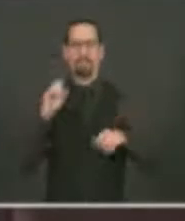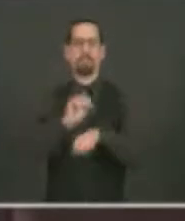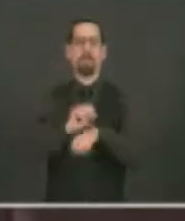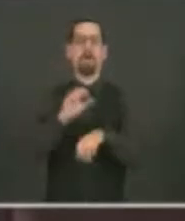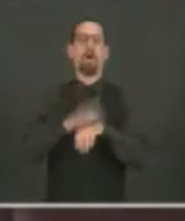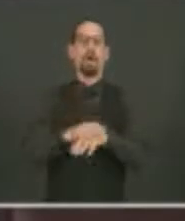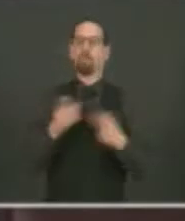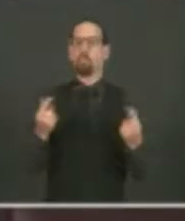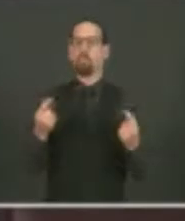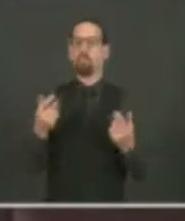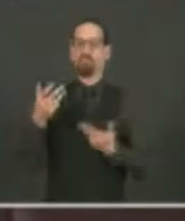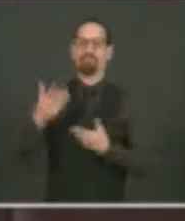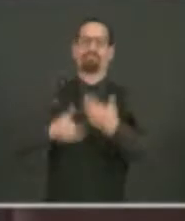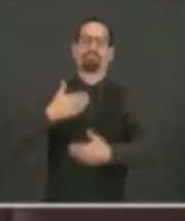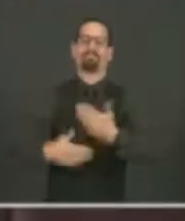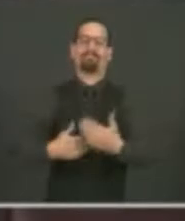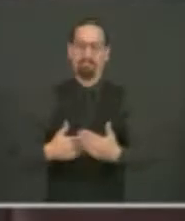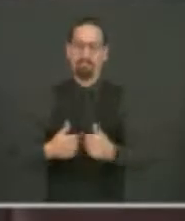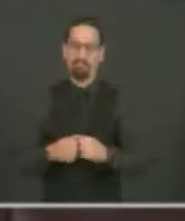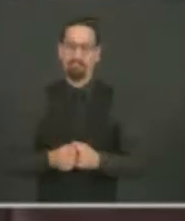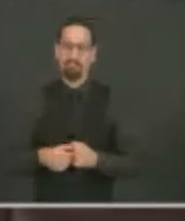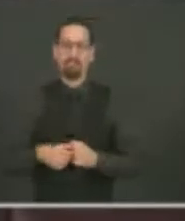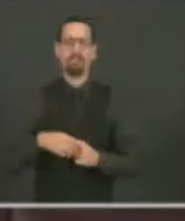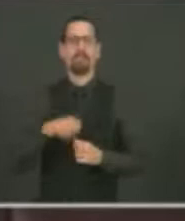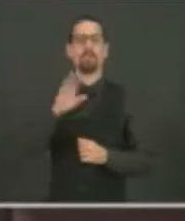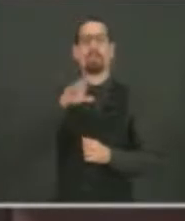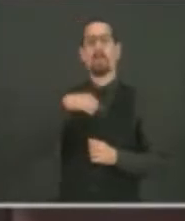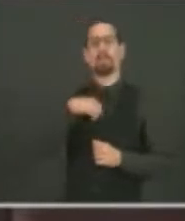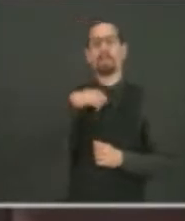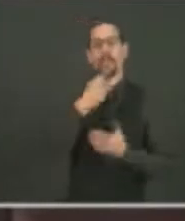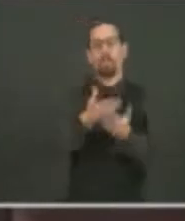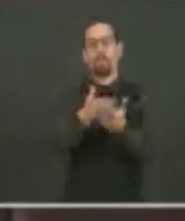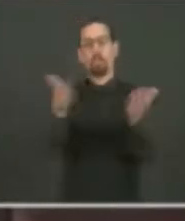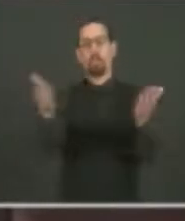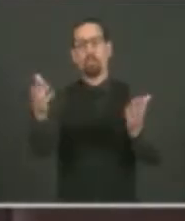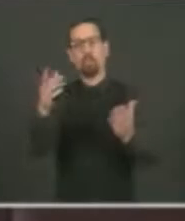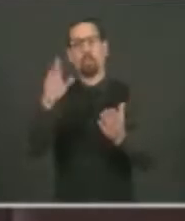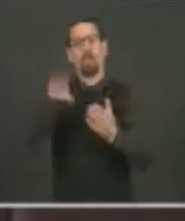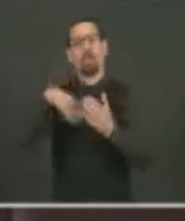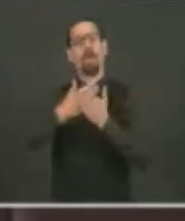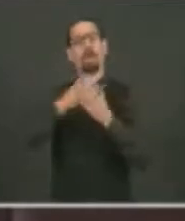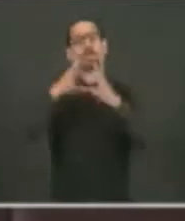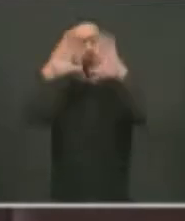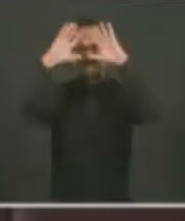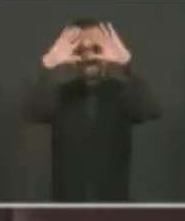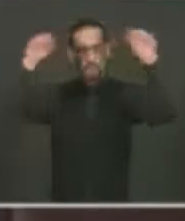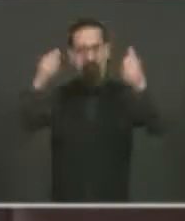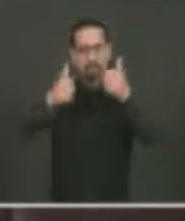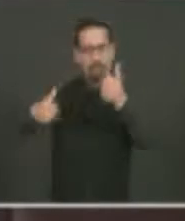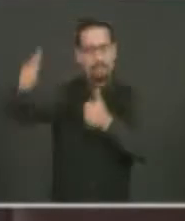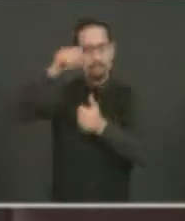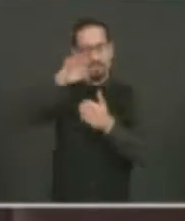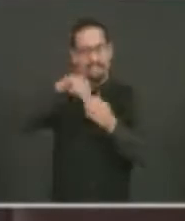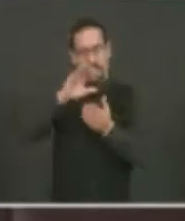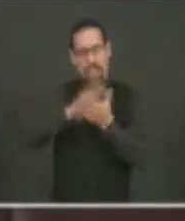must hold the students accountable for their off-campus behavior. There